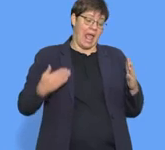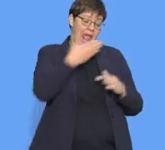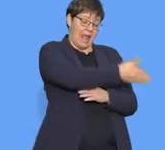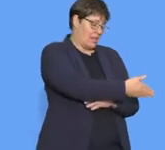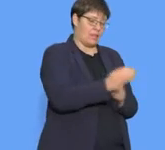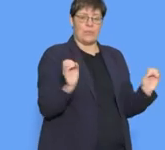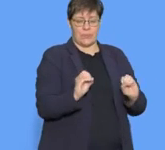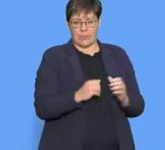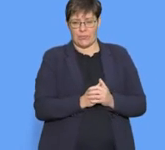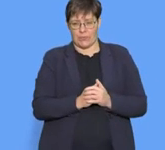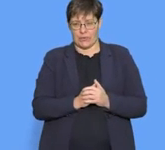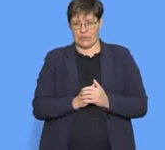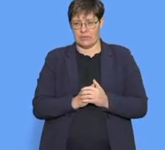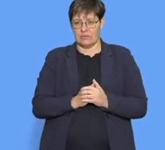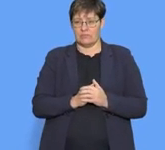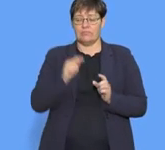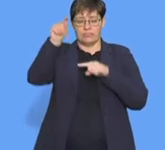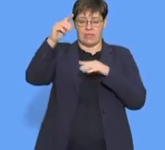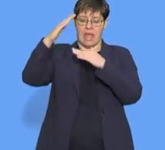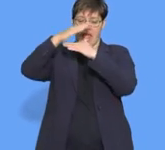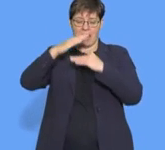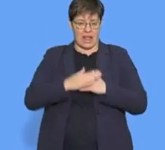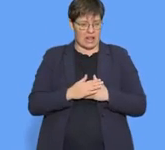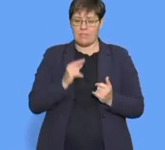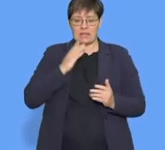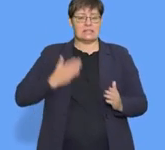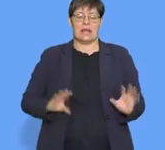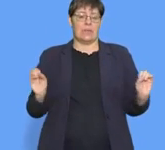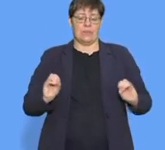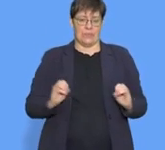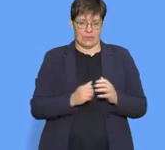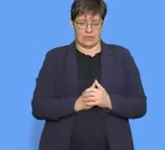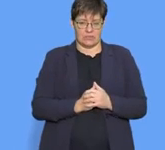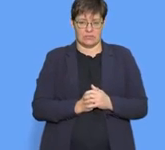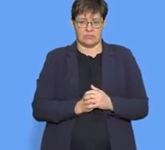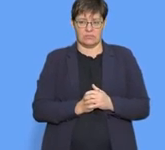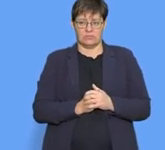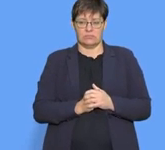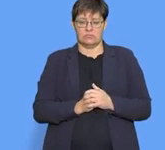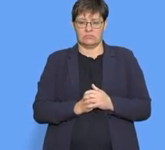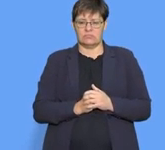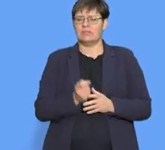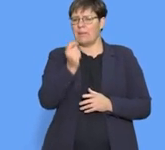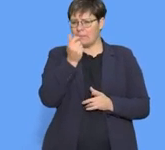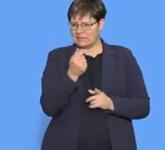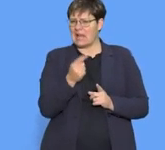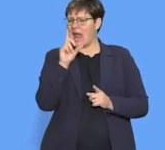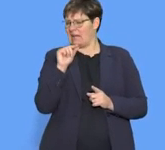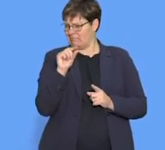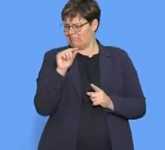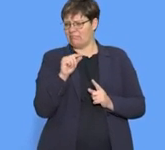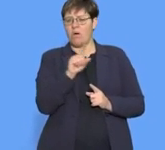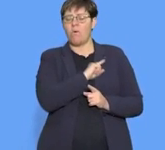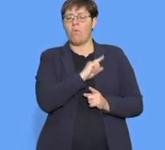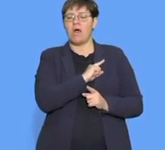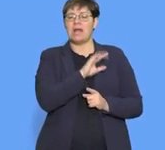angle across it. We've got these angles, but we don't have the sides across it. This problem is slightly interesting because